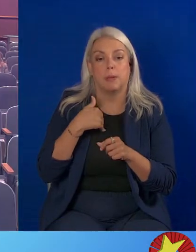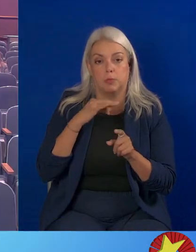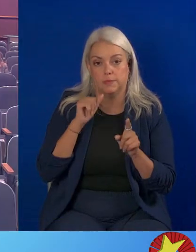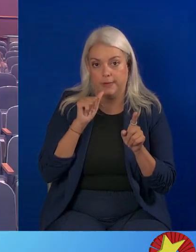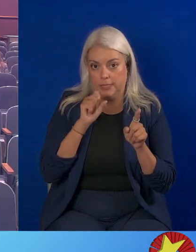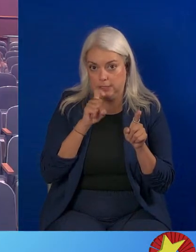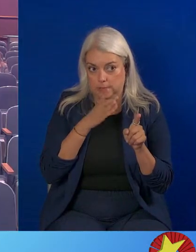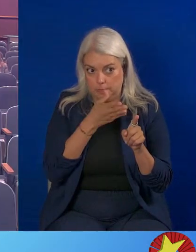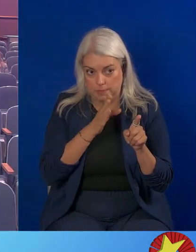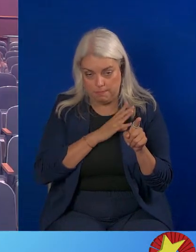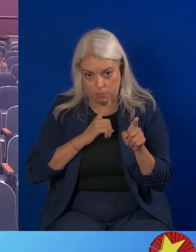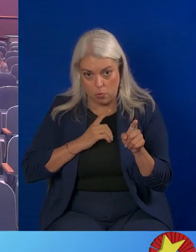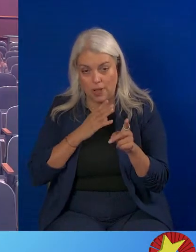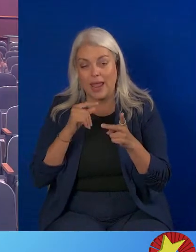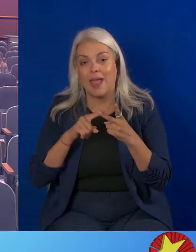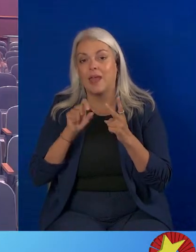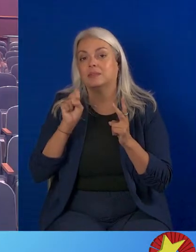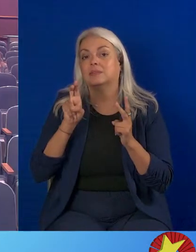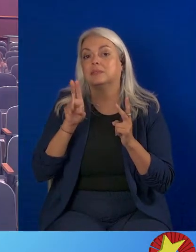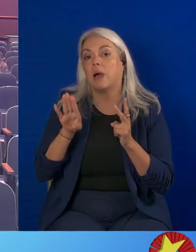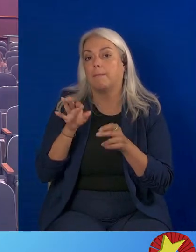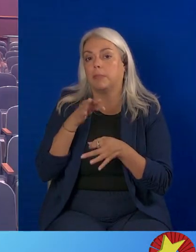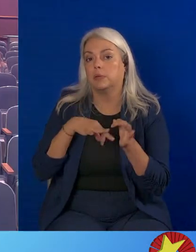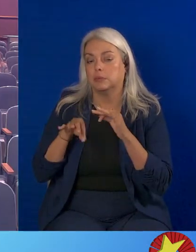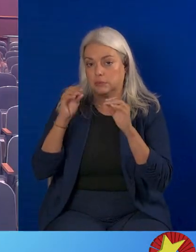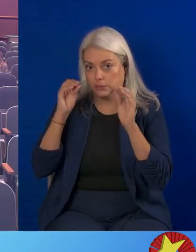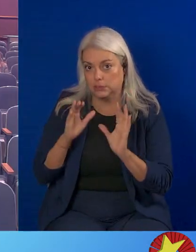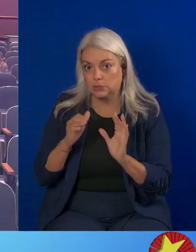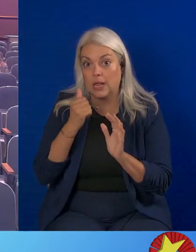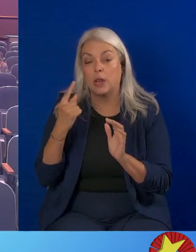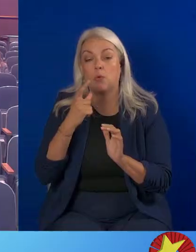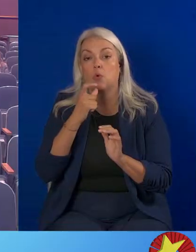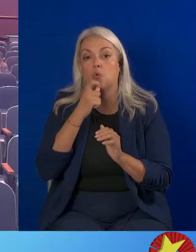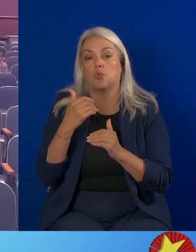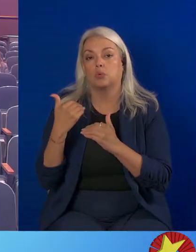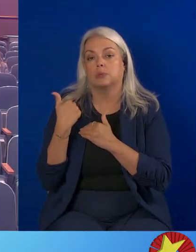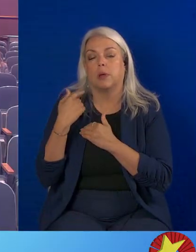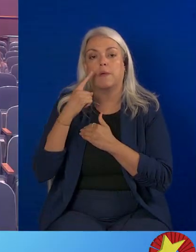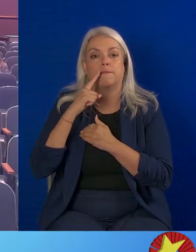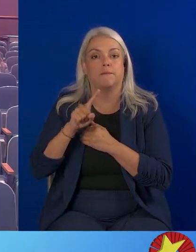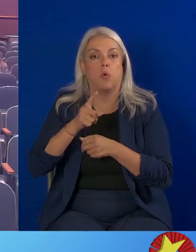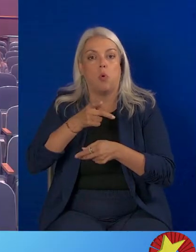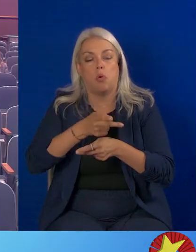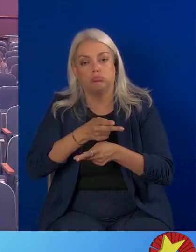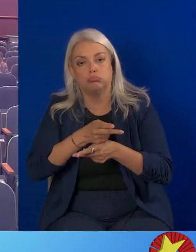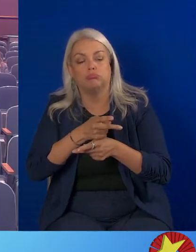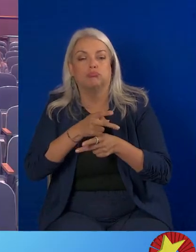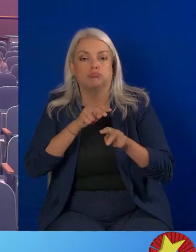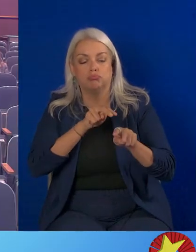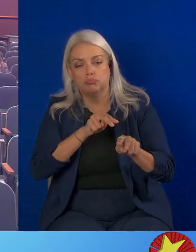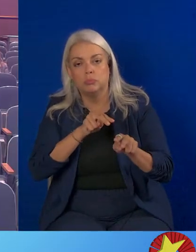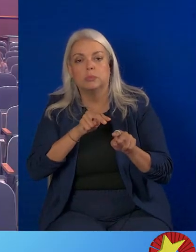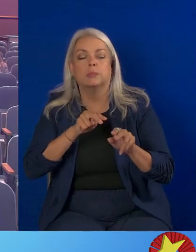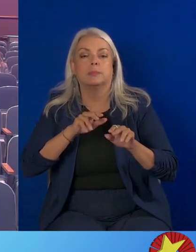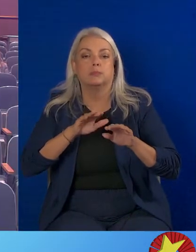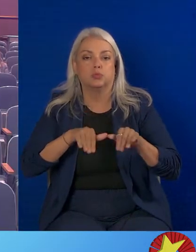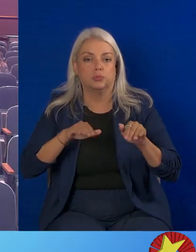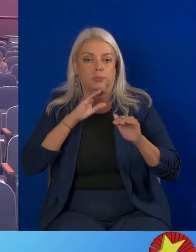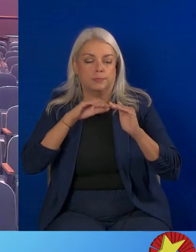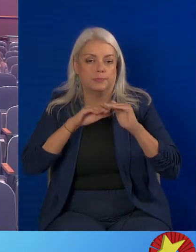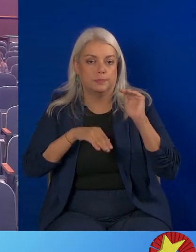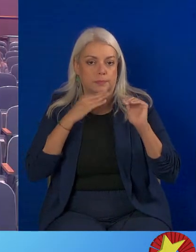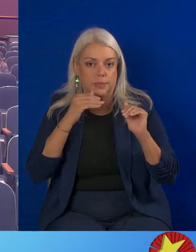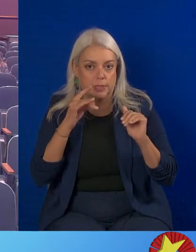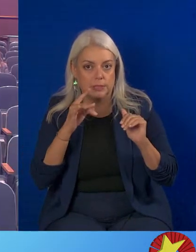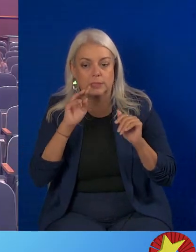including substitute teachers, anybody who has responsibility for the care or treatment of a minor and who reasonably believes that